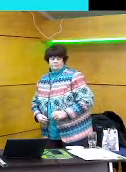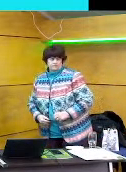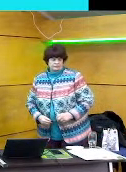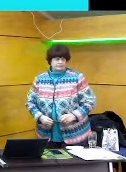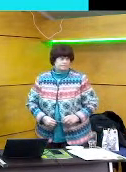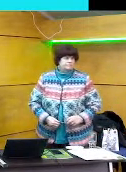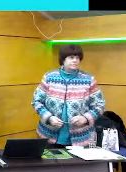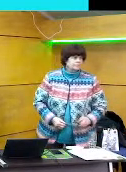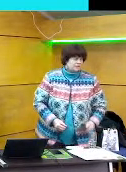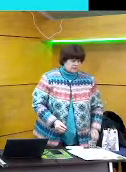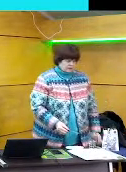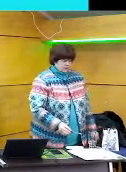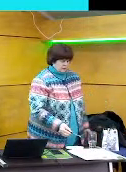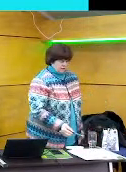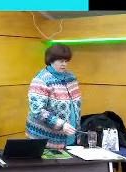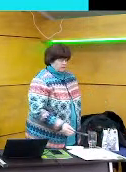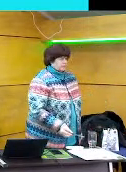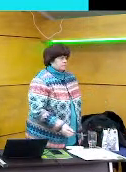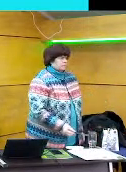I have